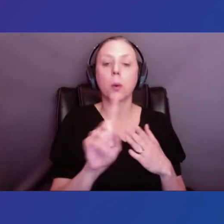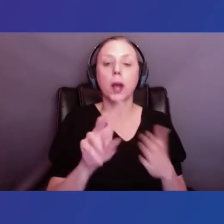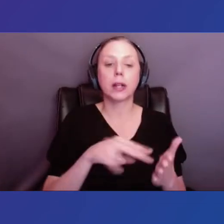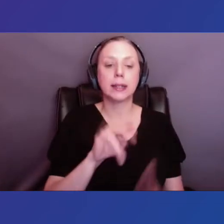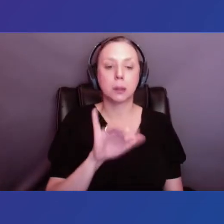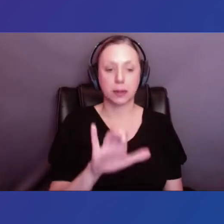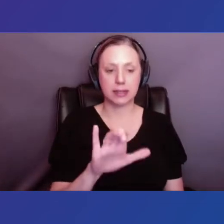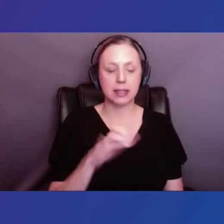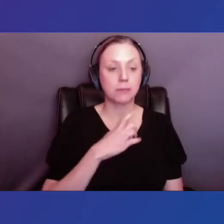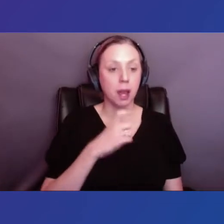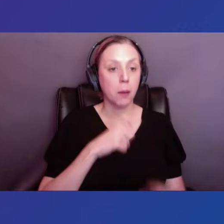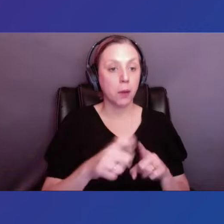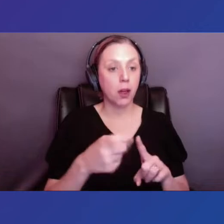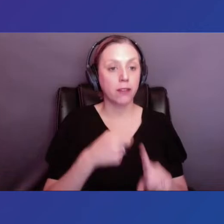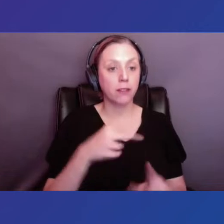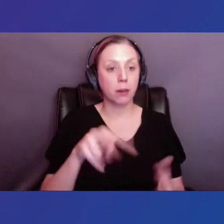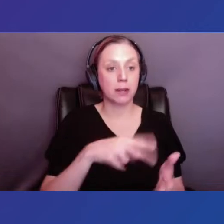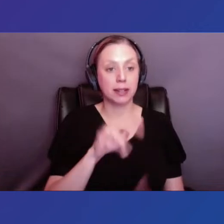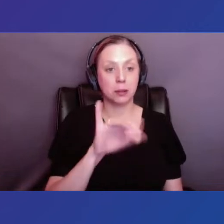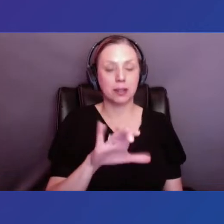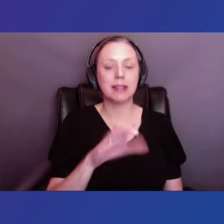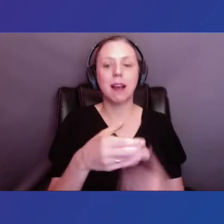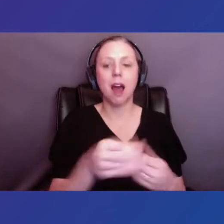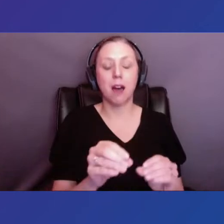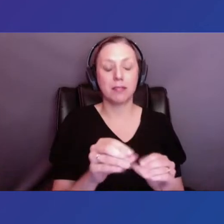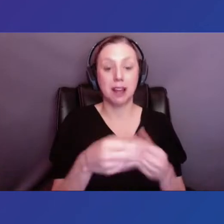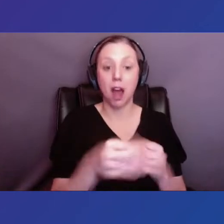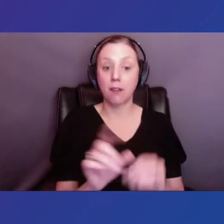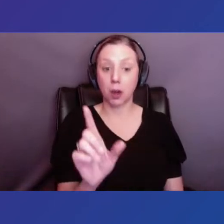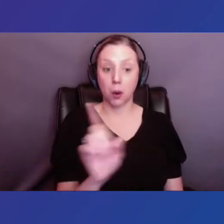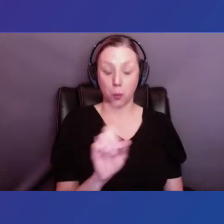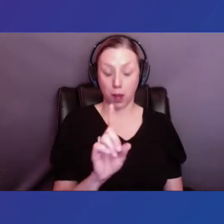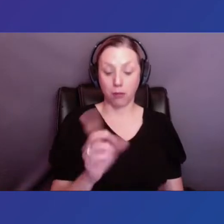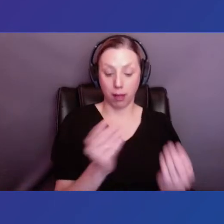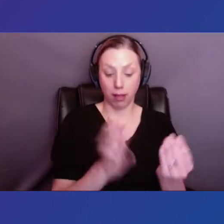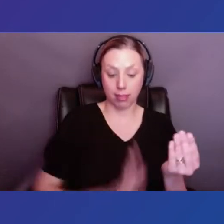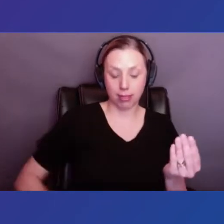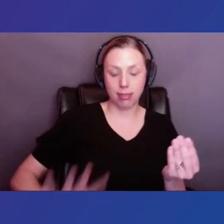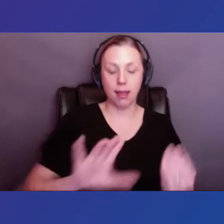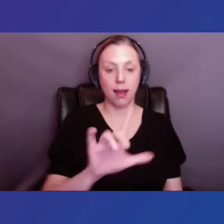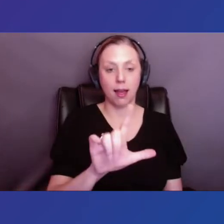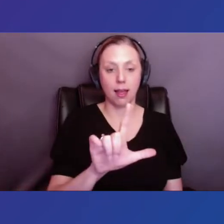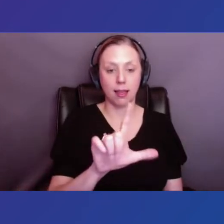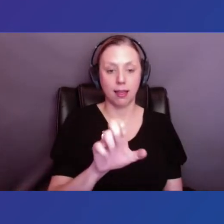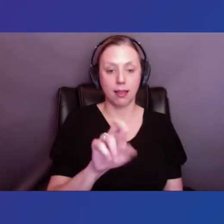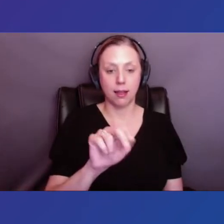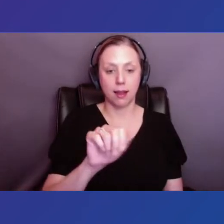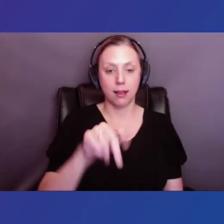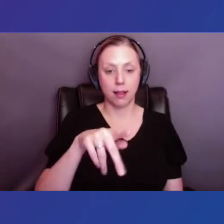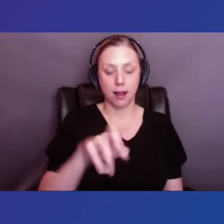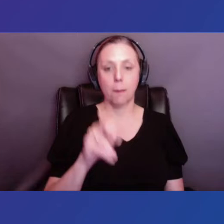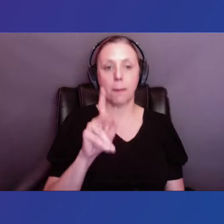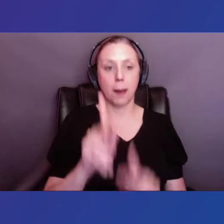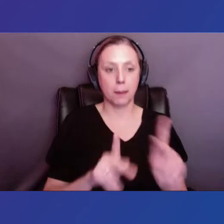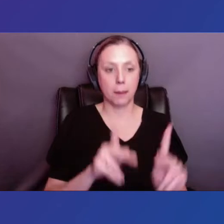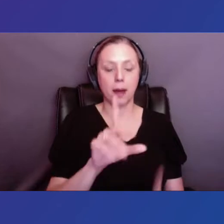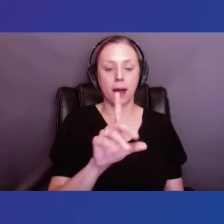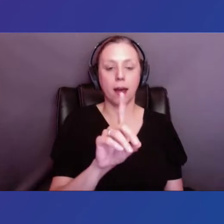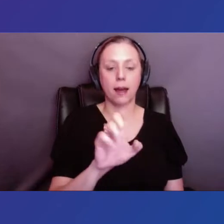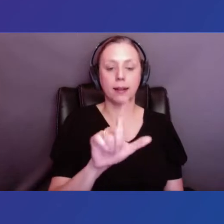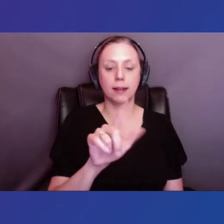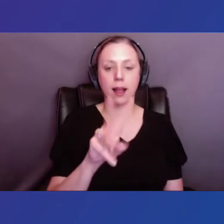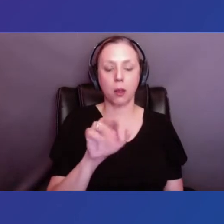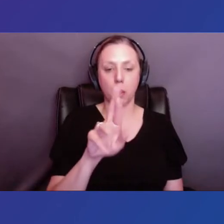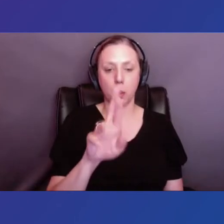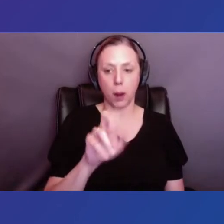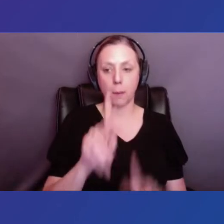calling in from the Dance NYC offices, which are on the unceded territory of the Lenape, or Delaware people,